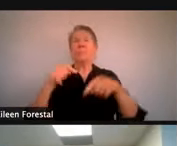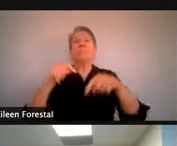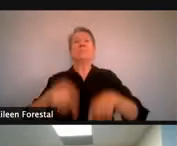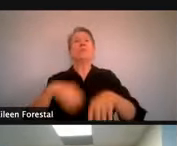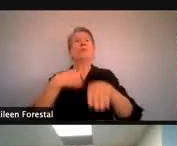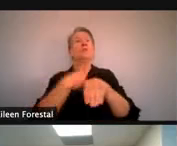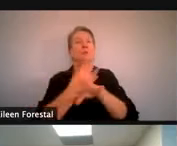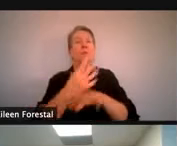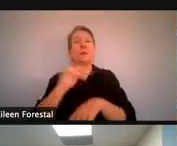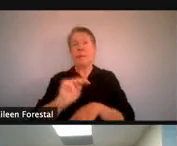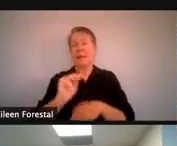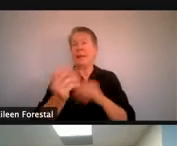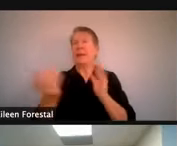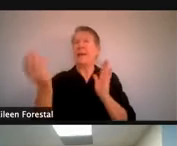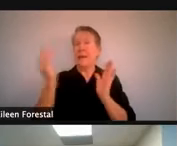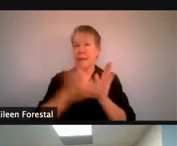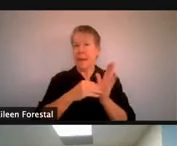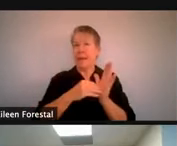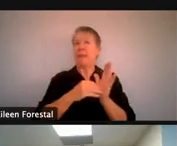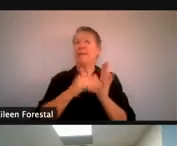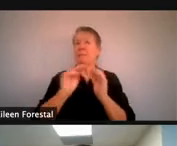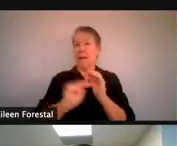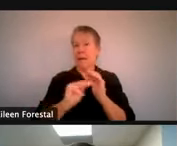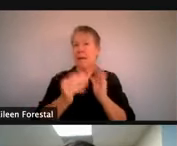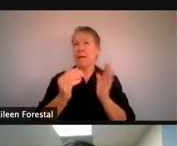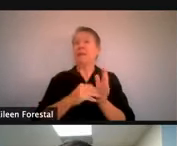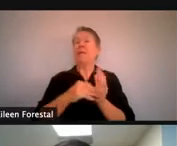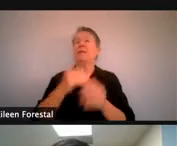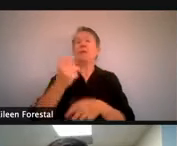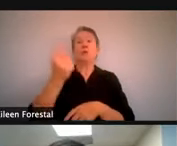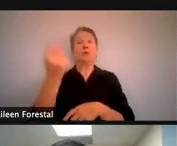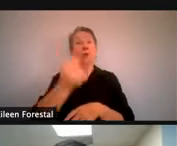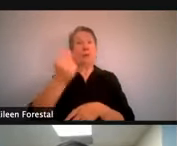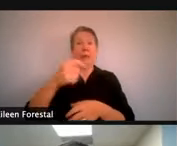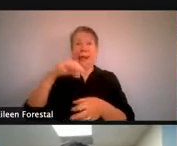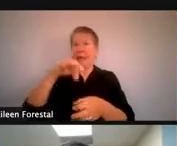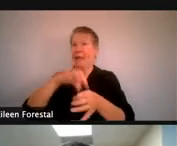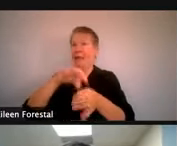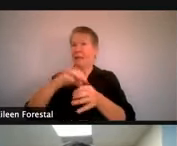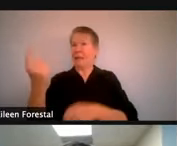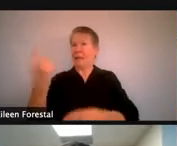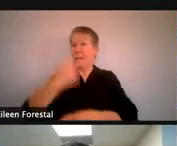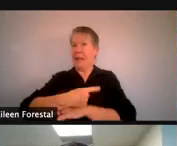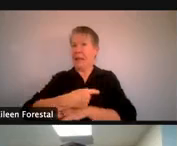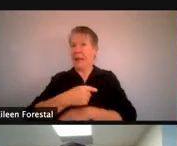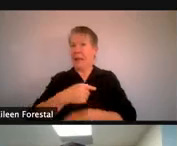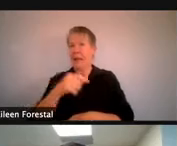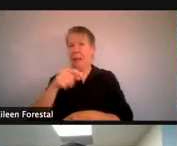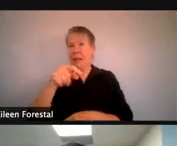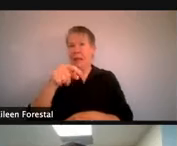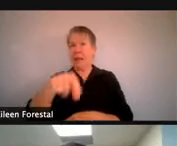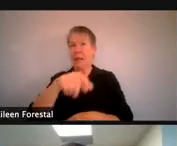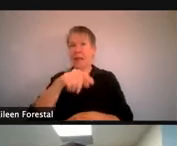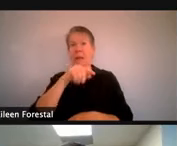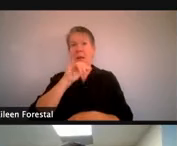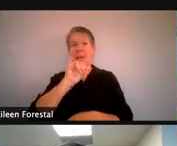Obviously, election is on Tuesday. Mahan Gunaratne has just given me the update as of 1 o'clock.